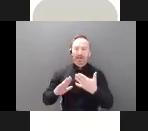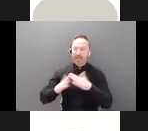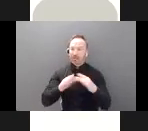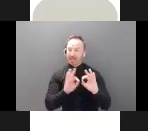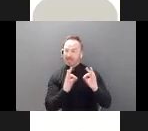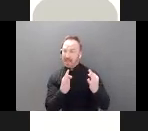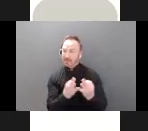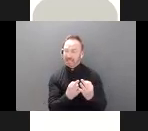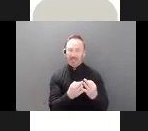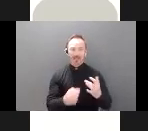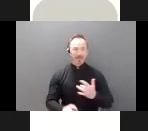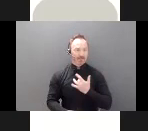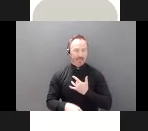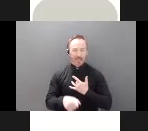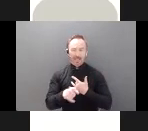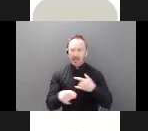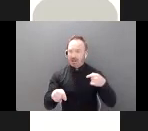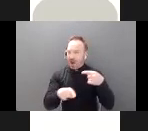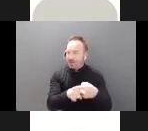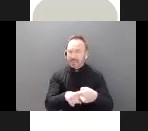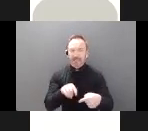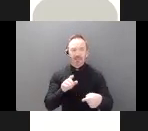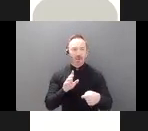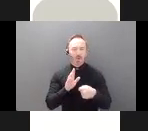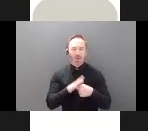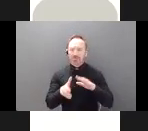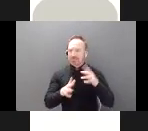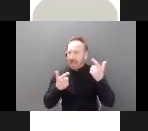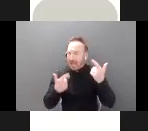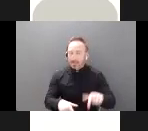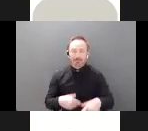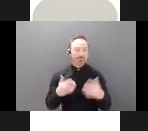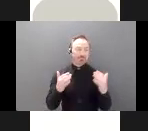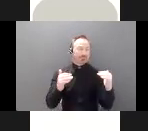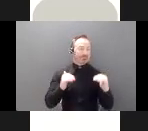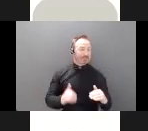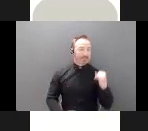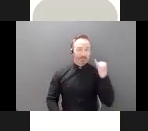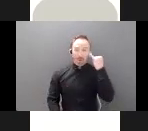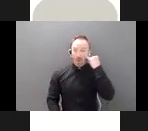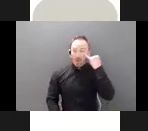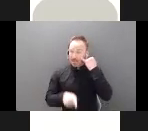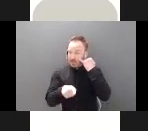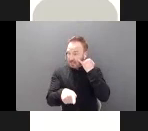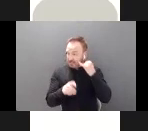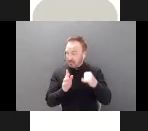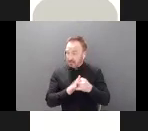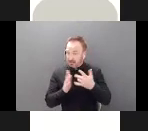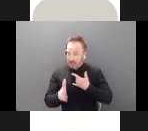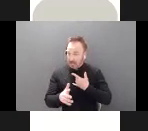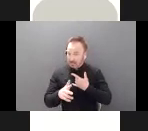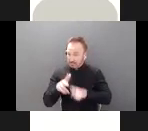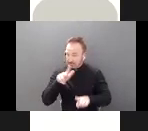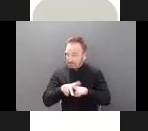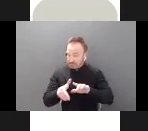facing. Where there's risk, right, if the present situation continues. And this is probably